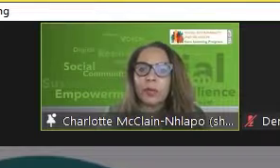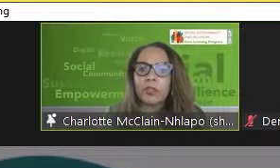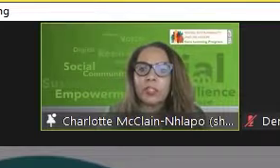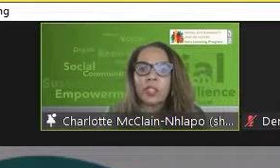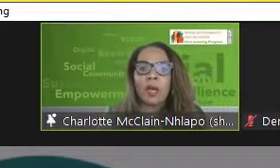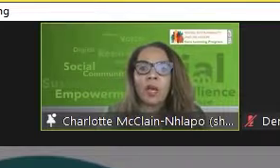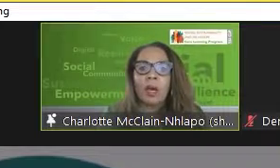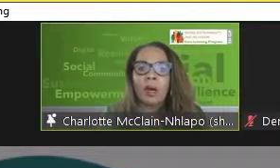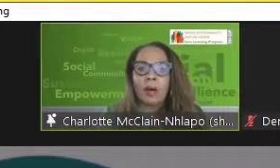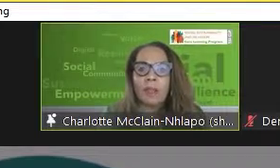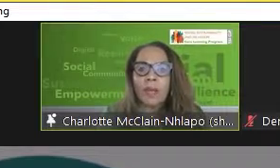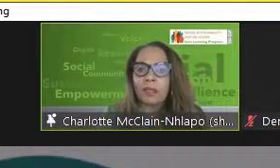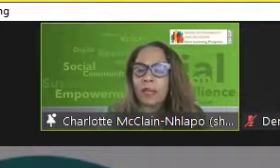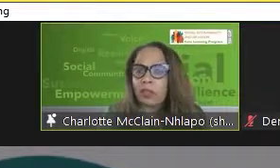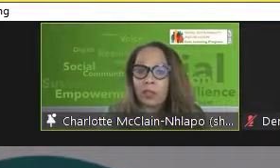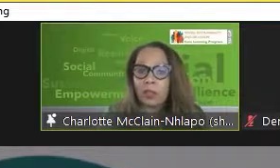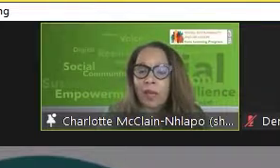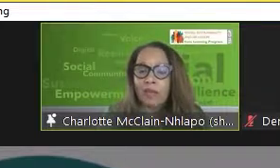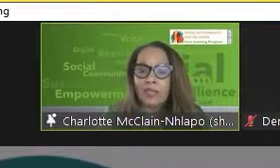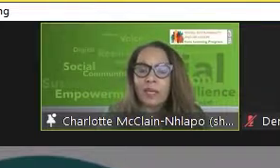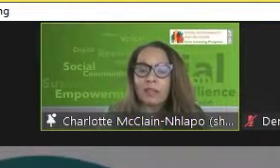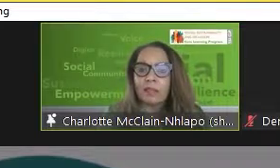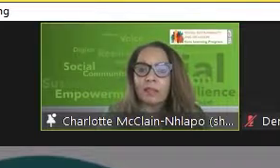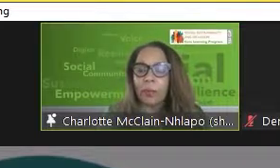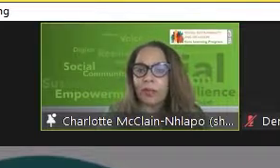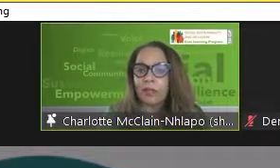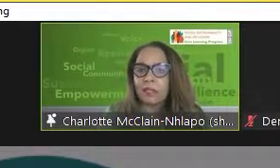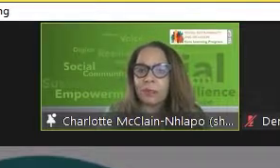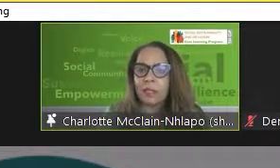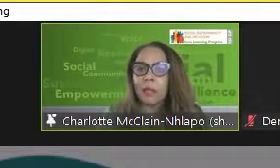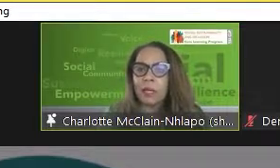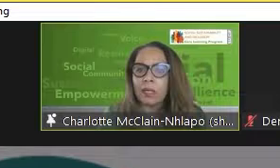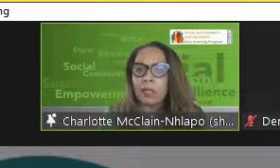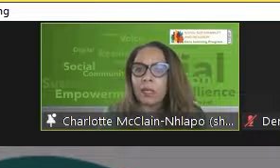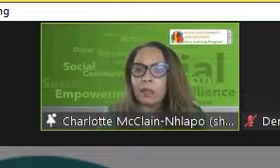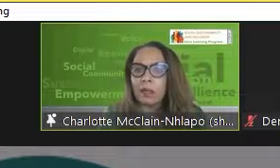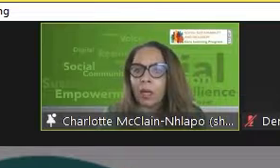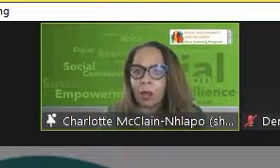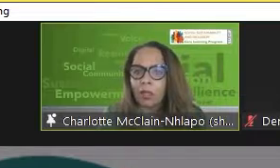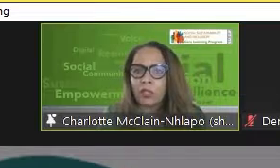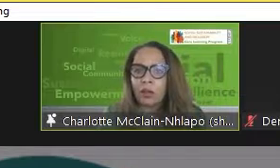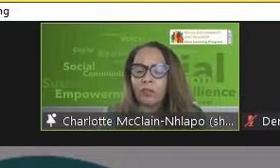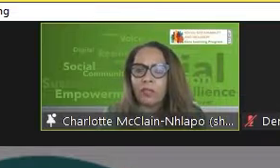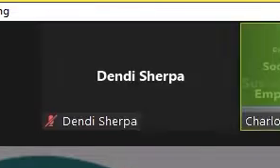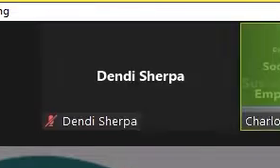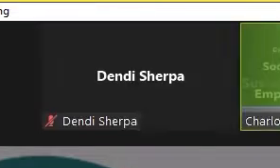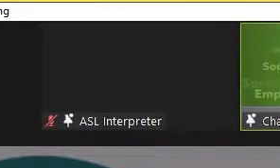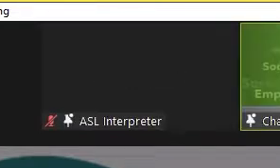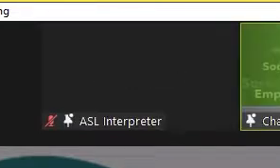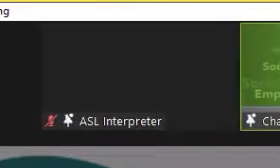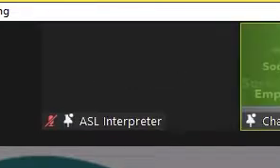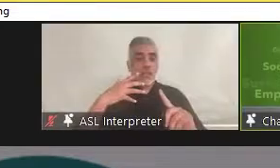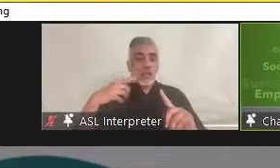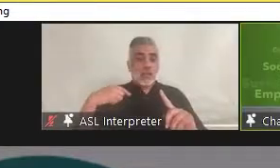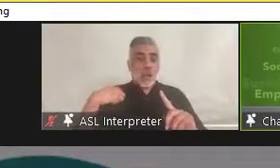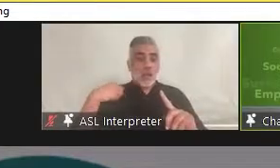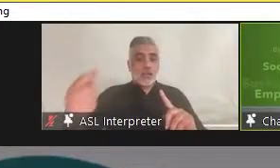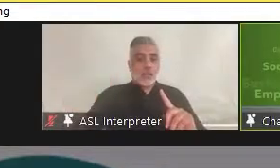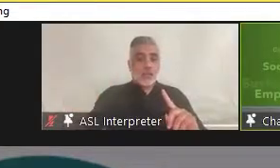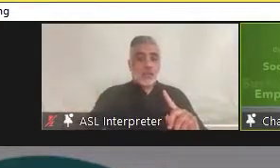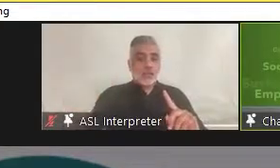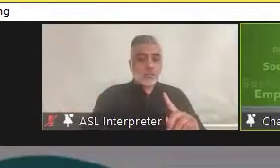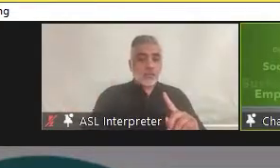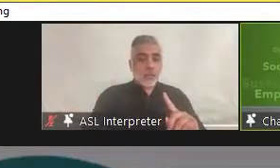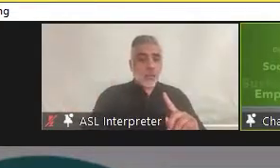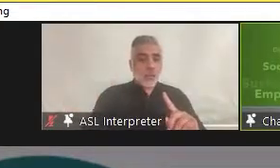DRM approach, and emphasizing that the point that has been made a lot over the last day or so at the Conference of